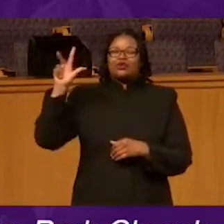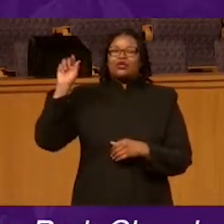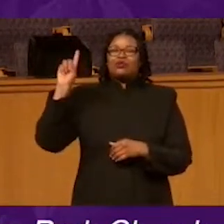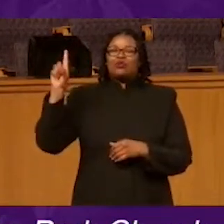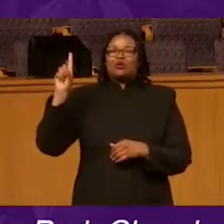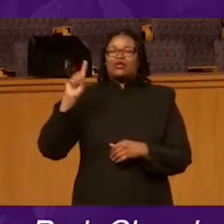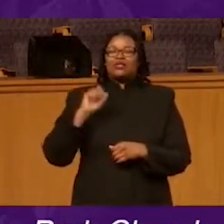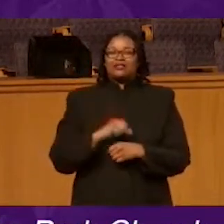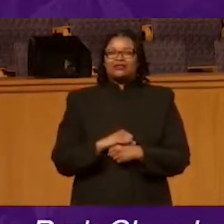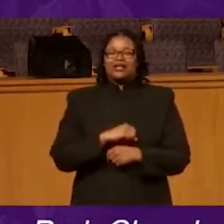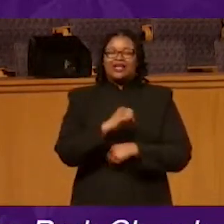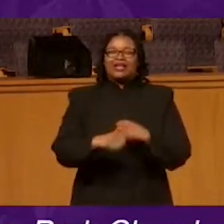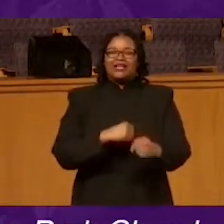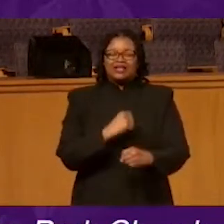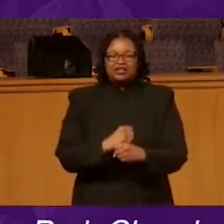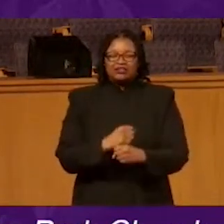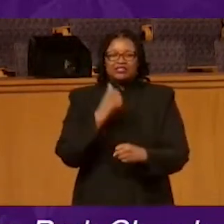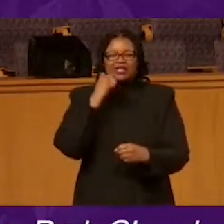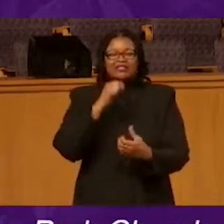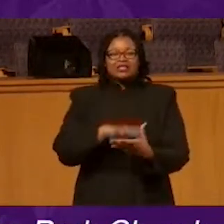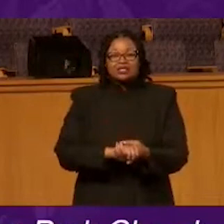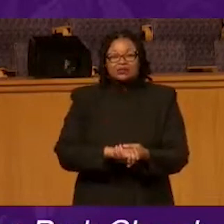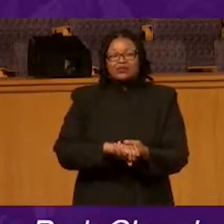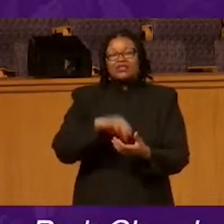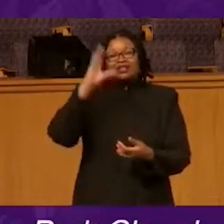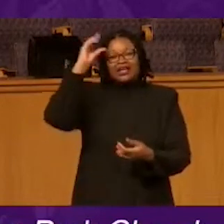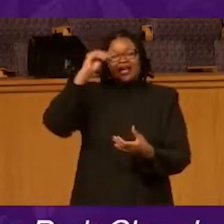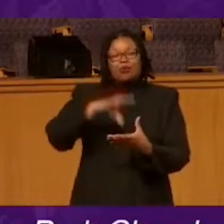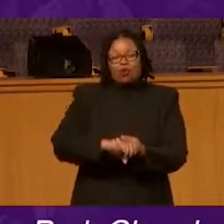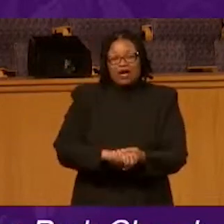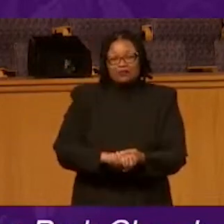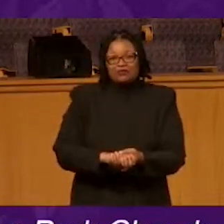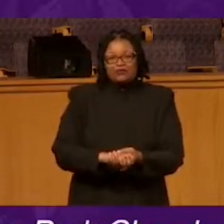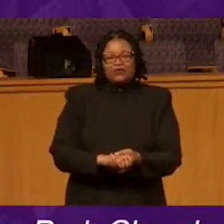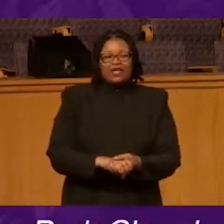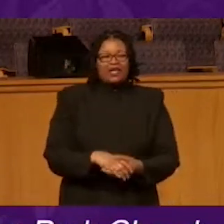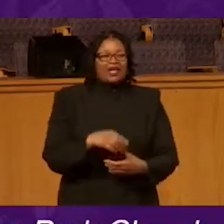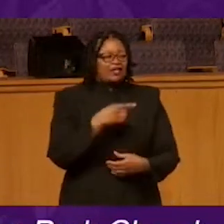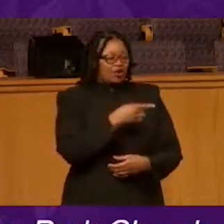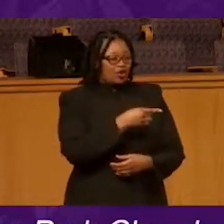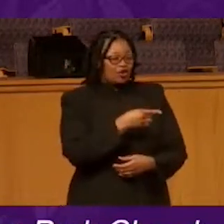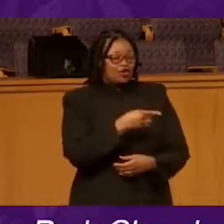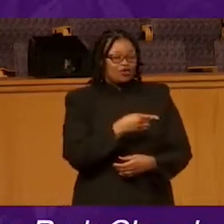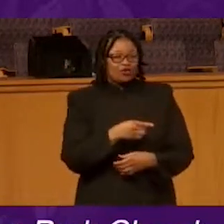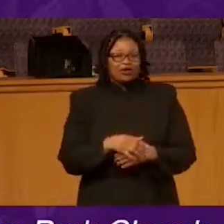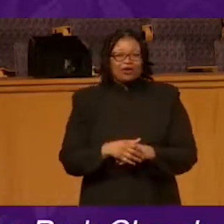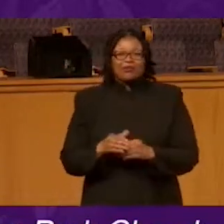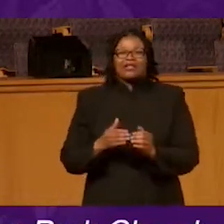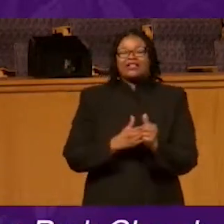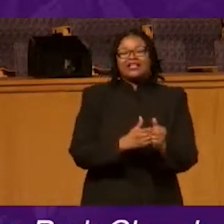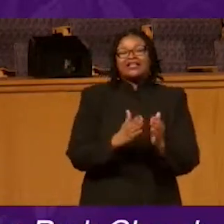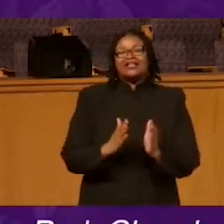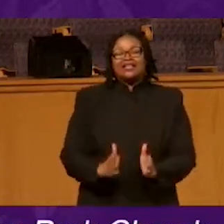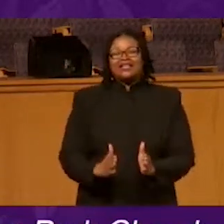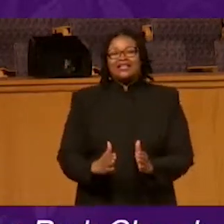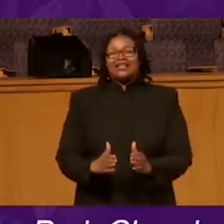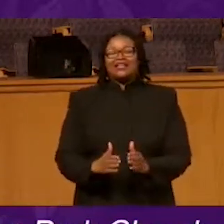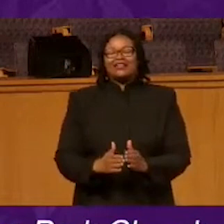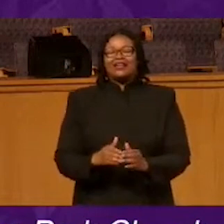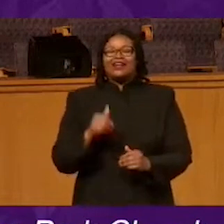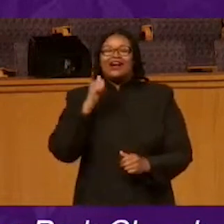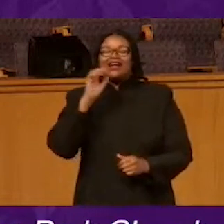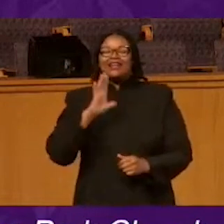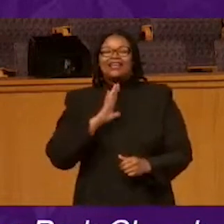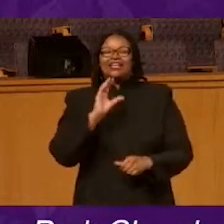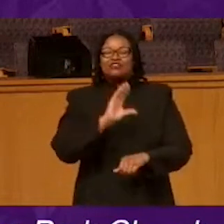years as husband and wife, and her officially being the leading lady